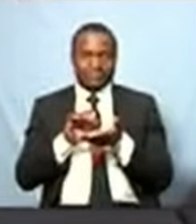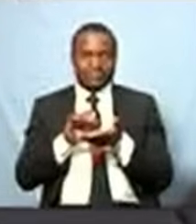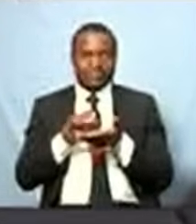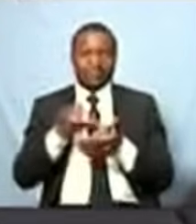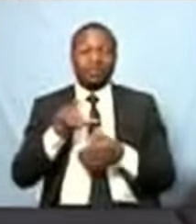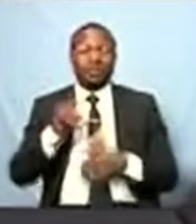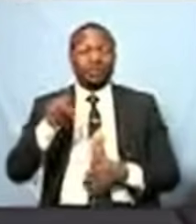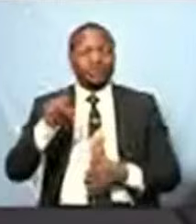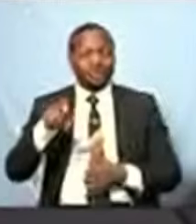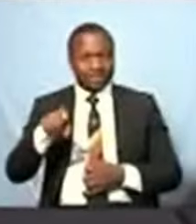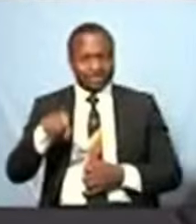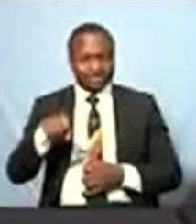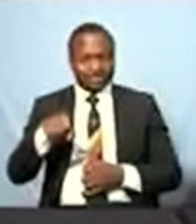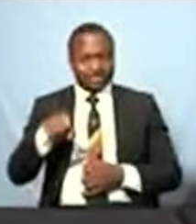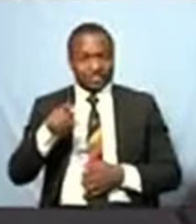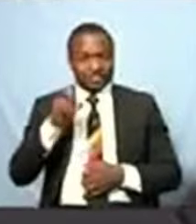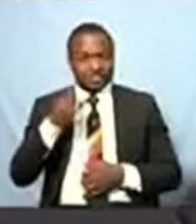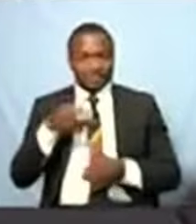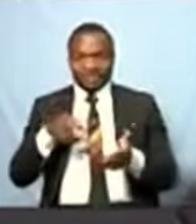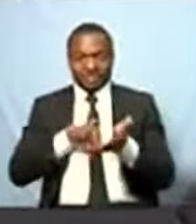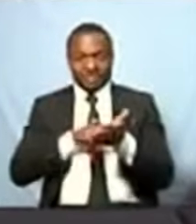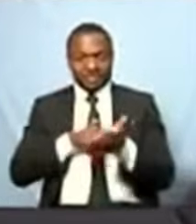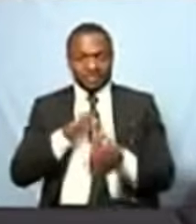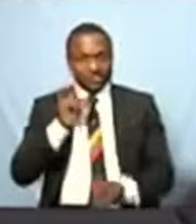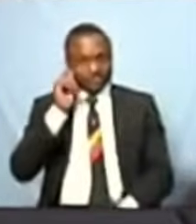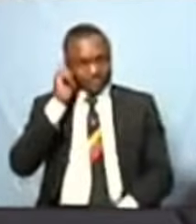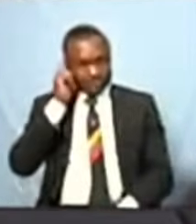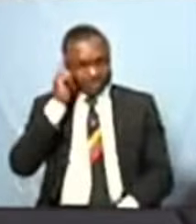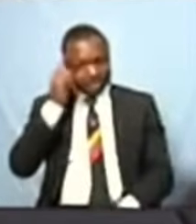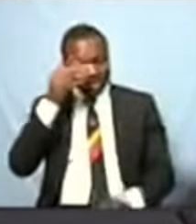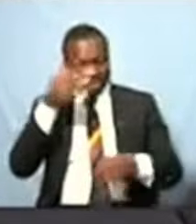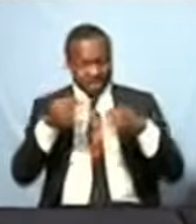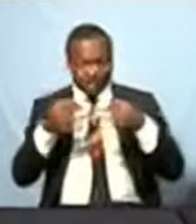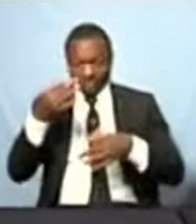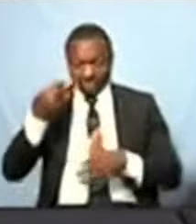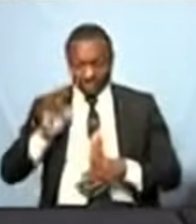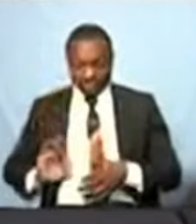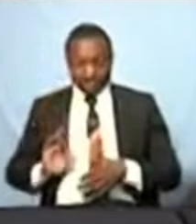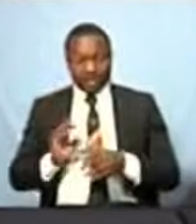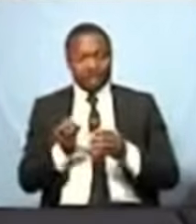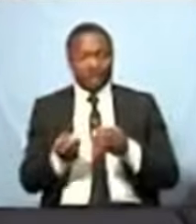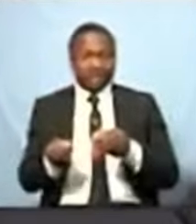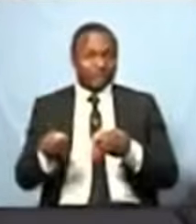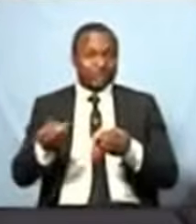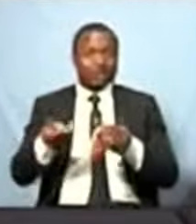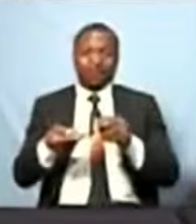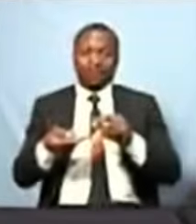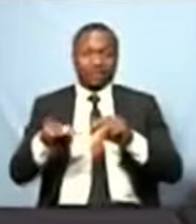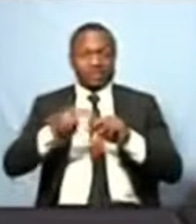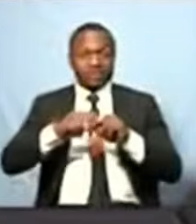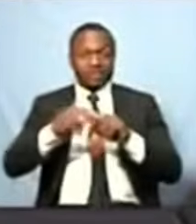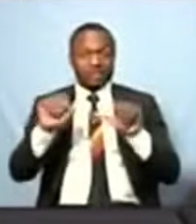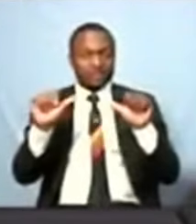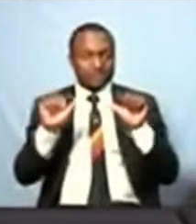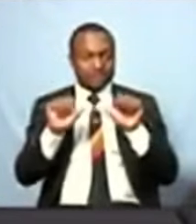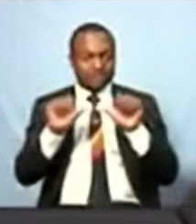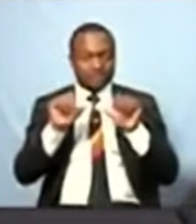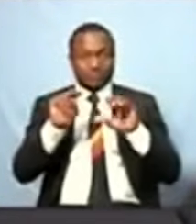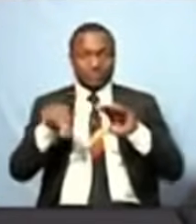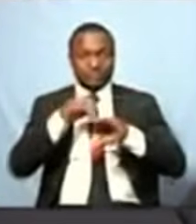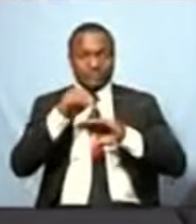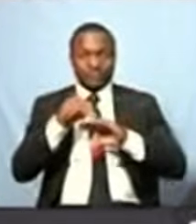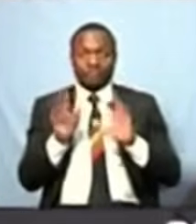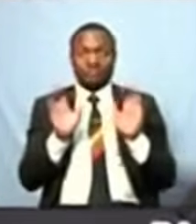we might need to rethink that. If the benefits of increasing the size of the National Assembly